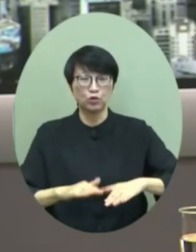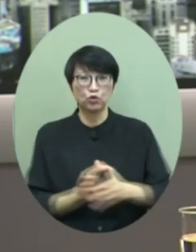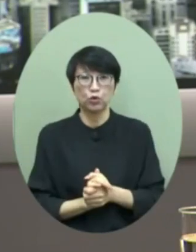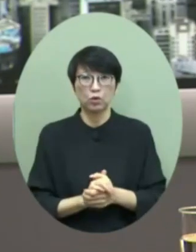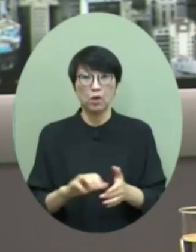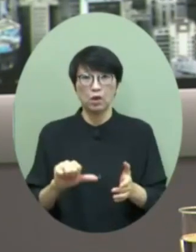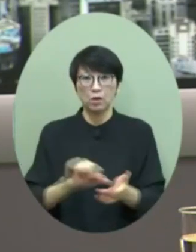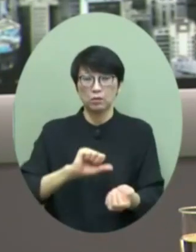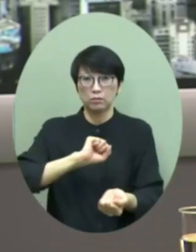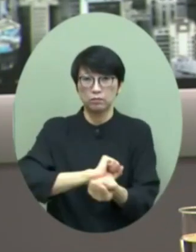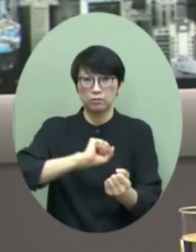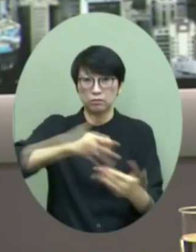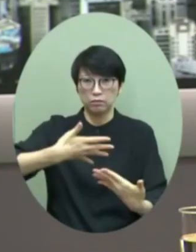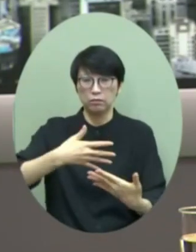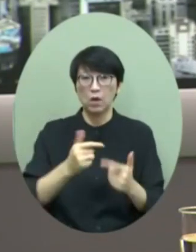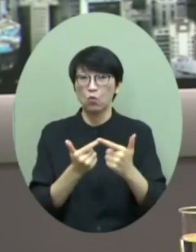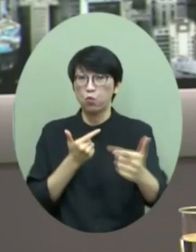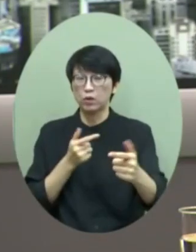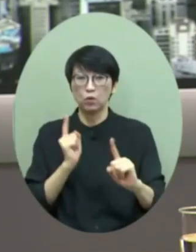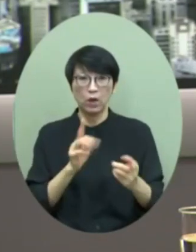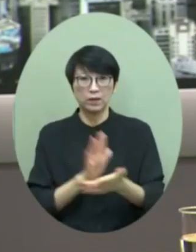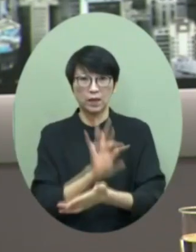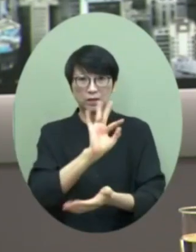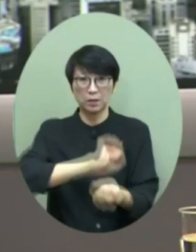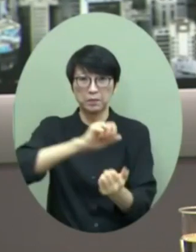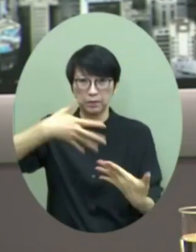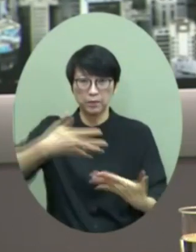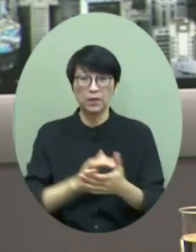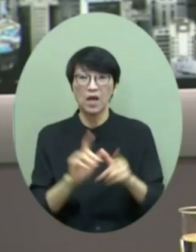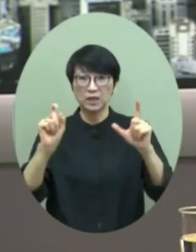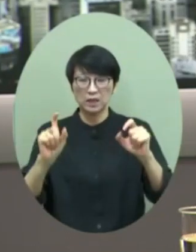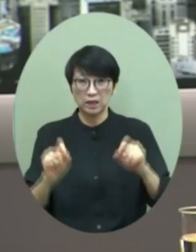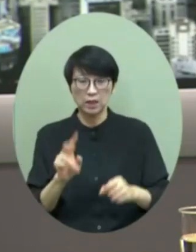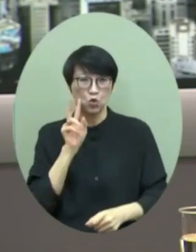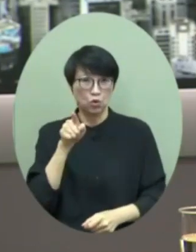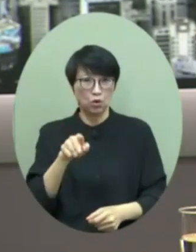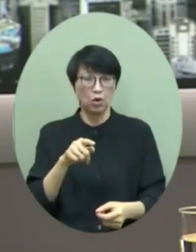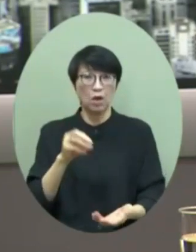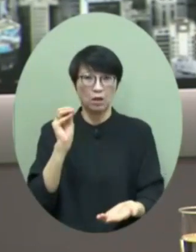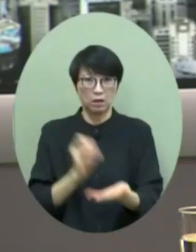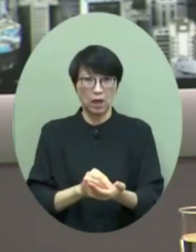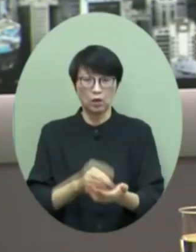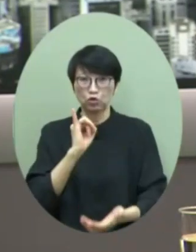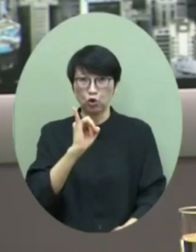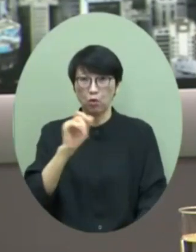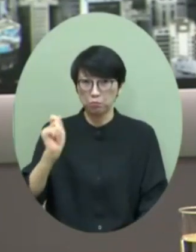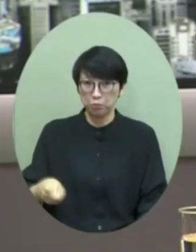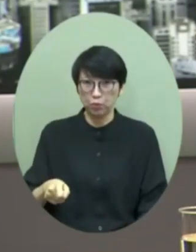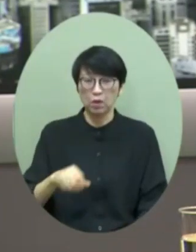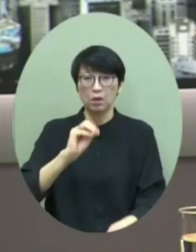people who committed offense of collusion with a foreign country or with